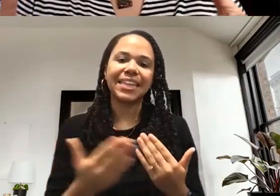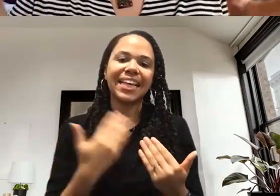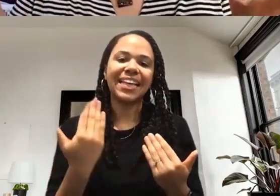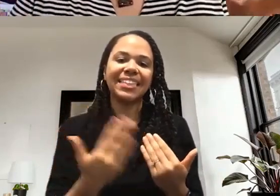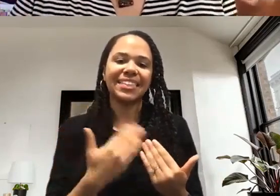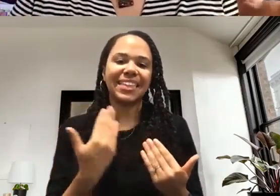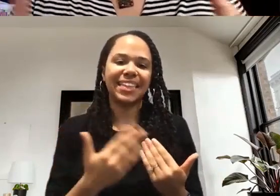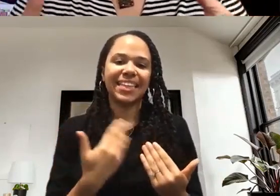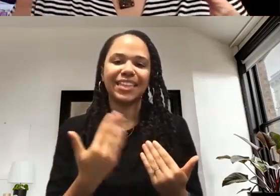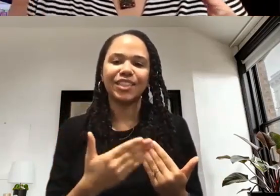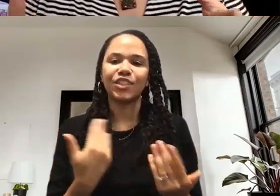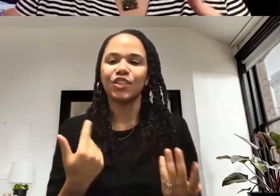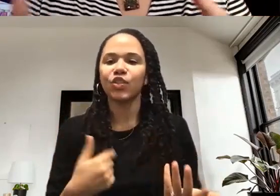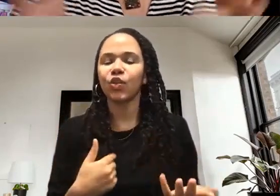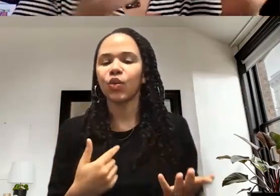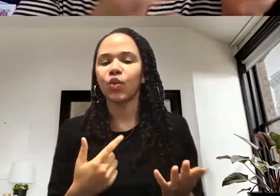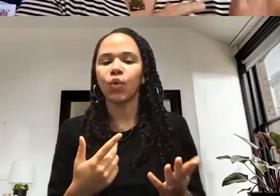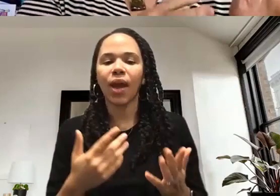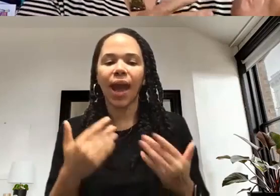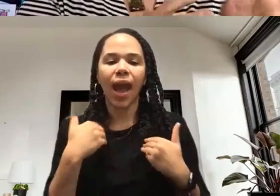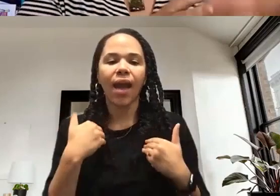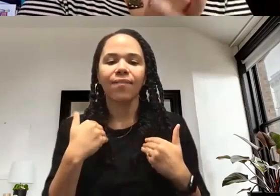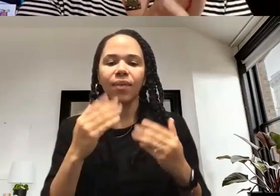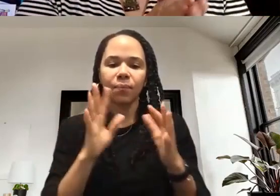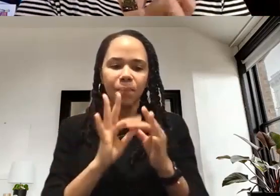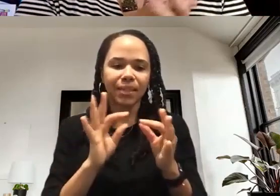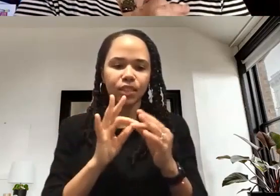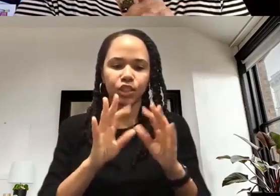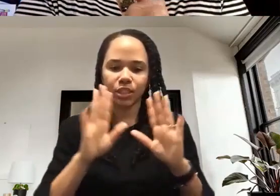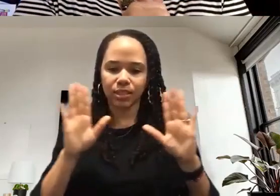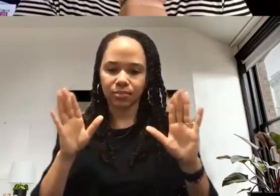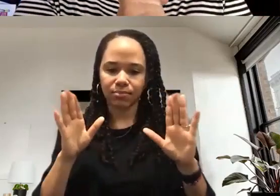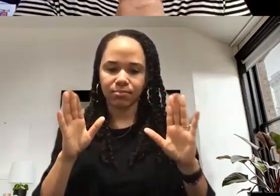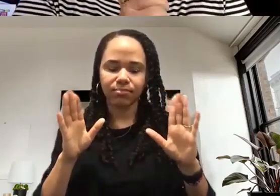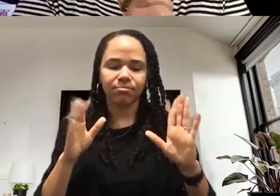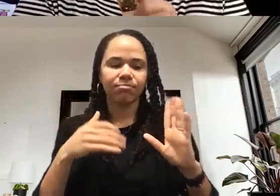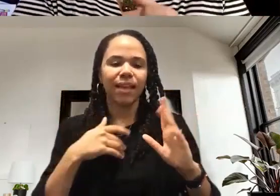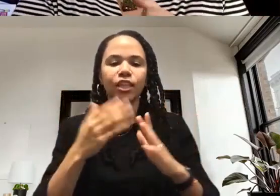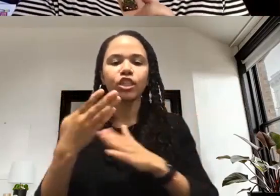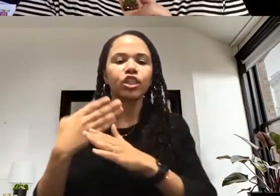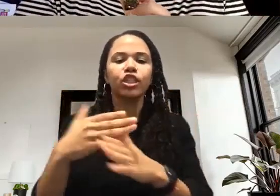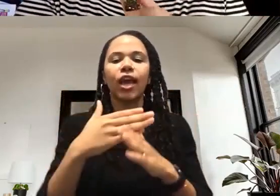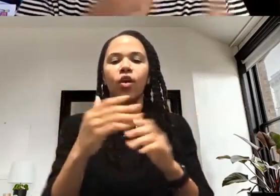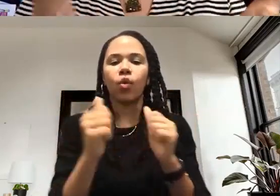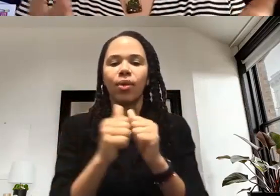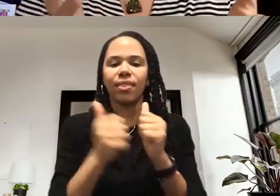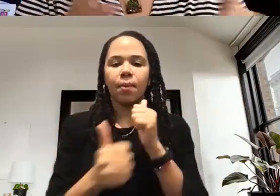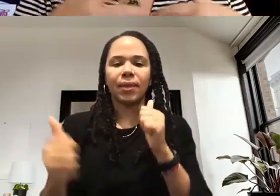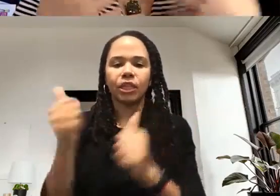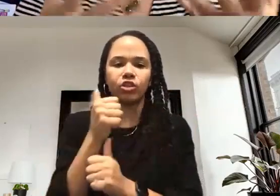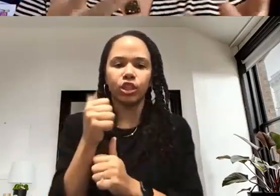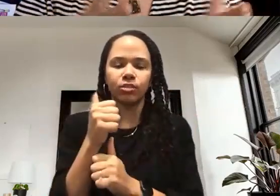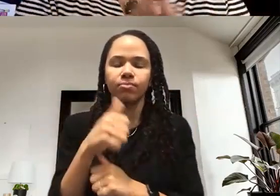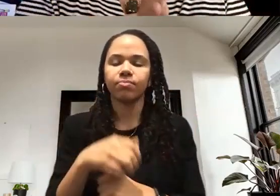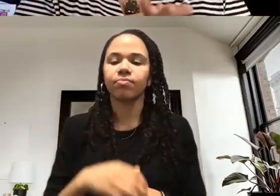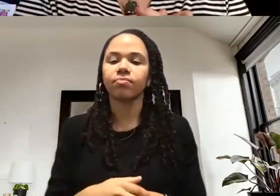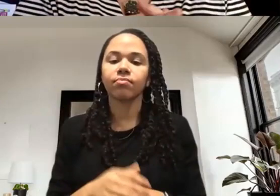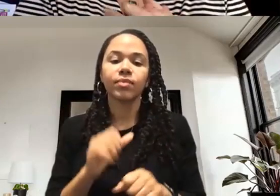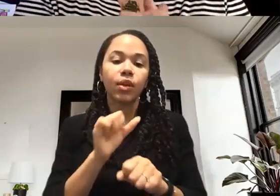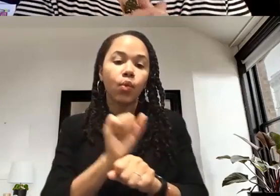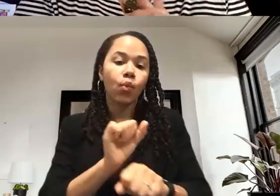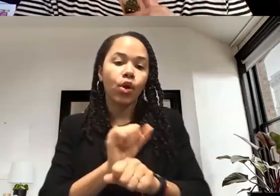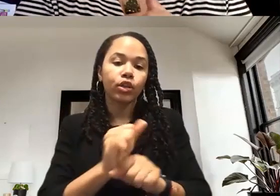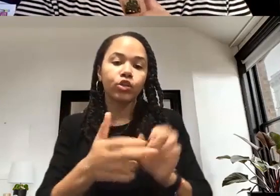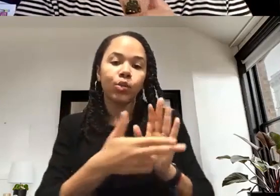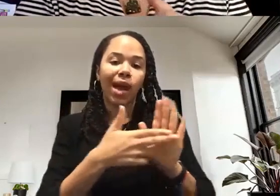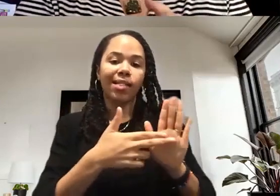up messages and come together as a community to share messages with the administration and work with them to highlight what we're doing and try to drive